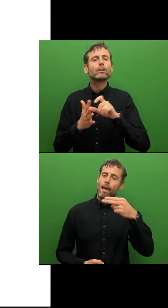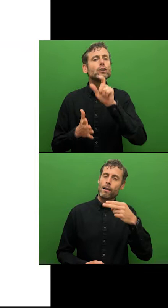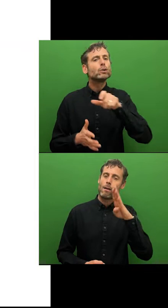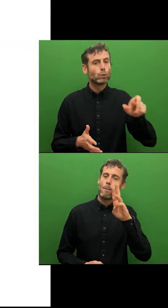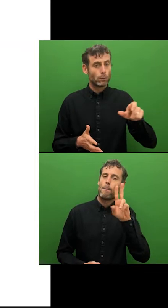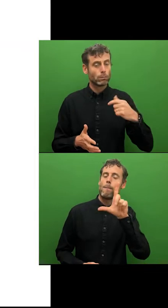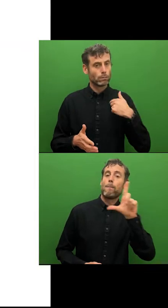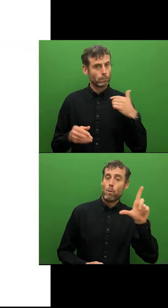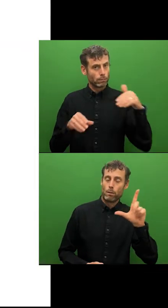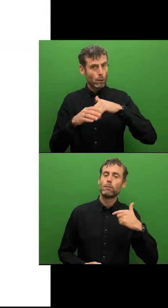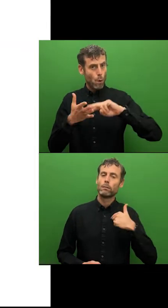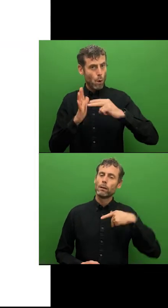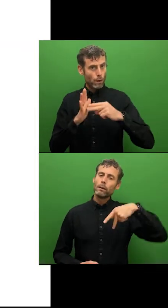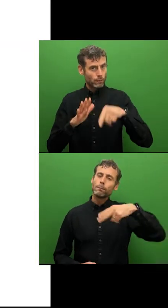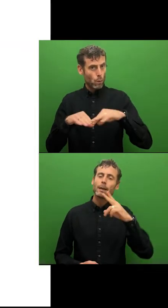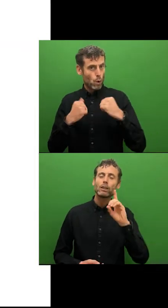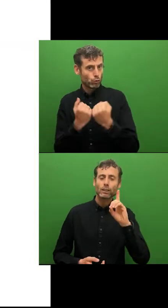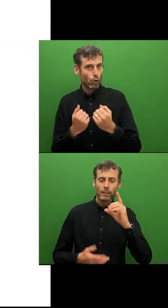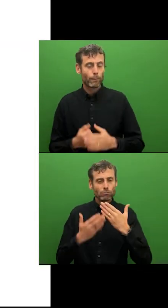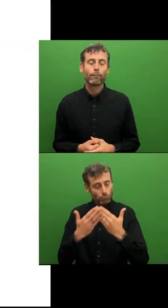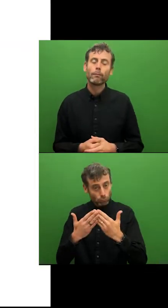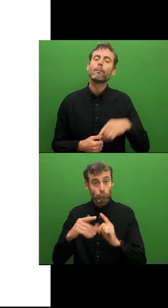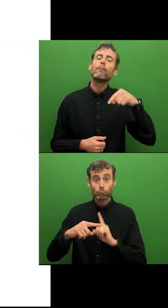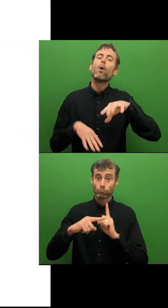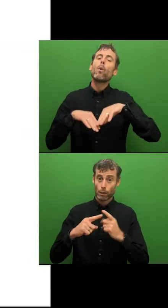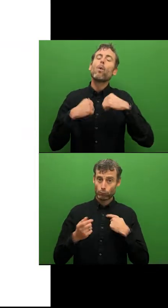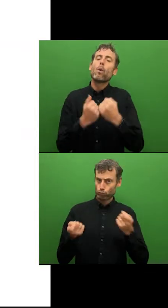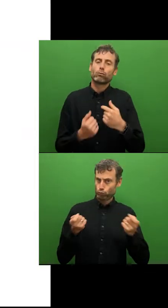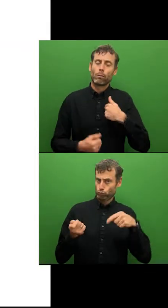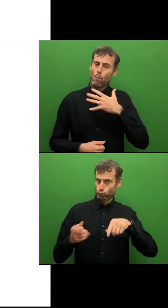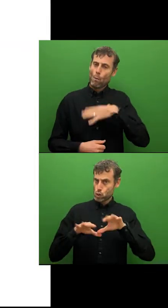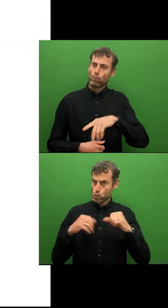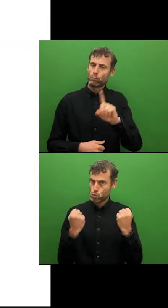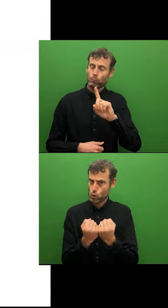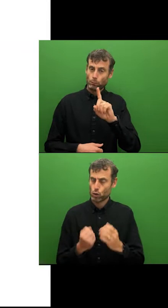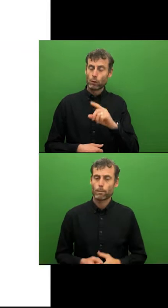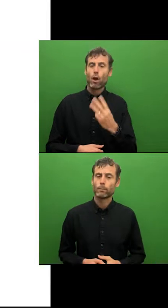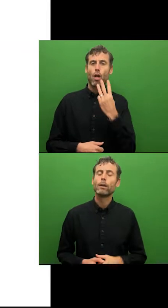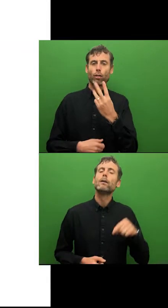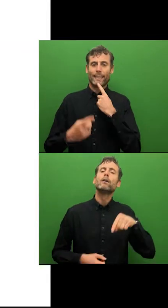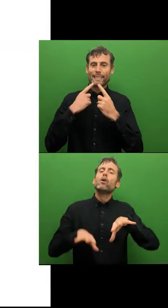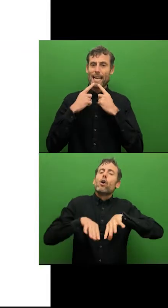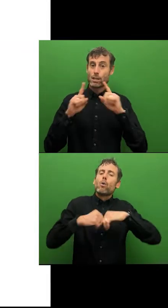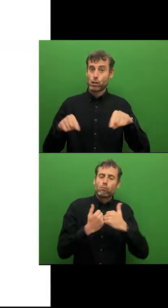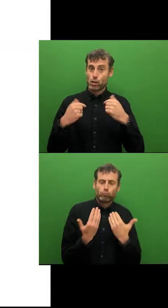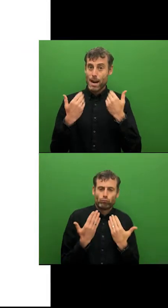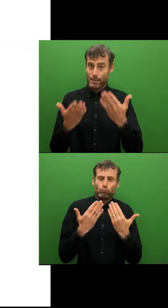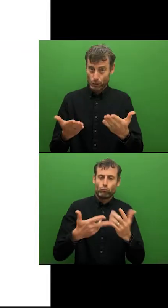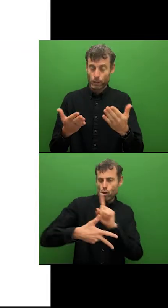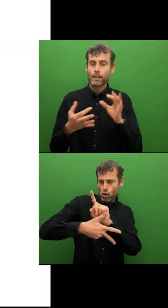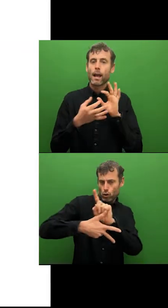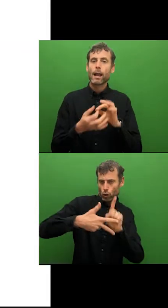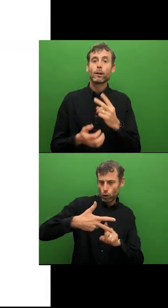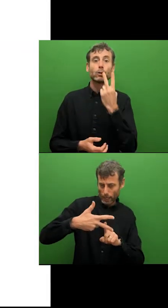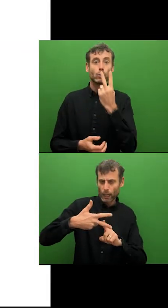student and one of the organizers of this workshop. As part of the workshop, we have organized 3 data challenges on 2